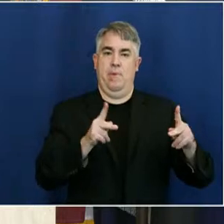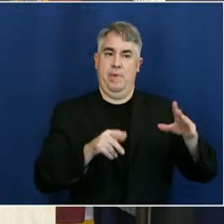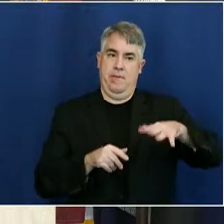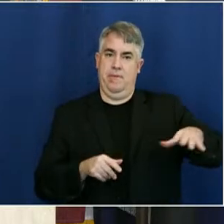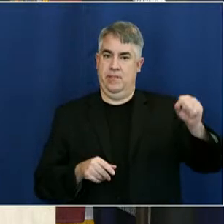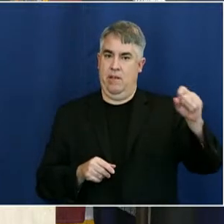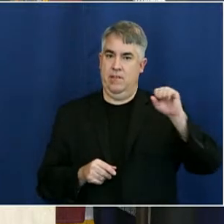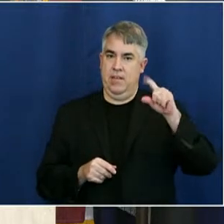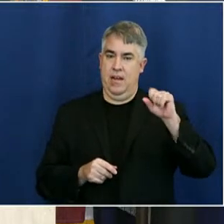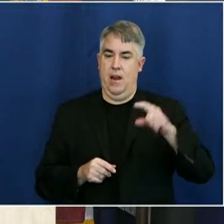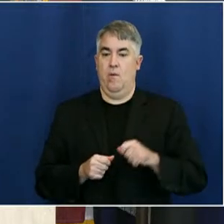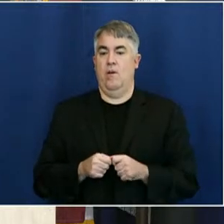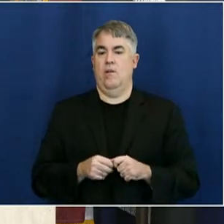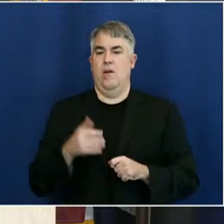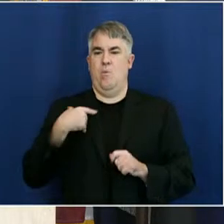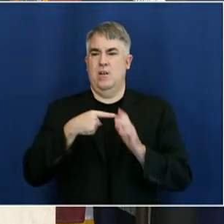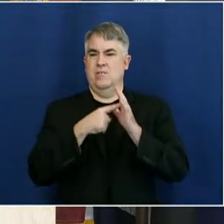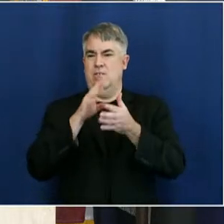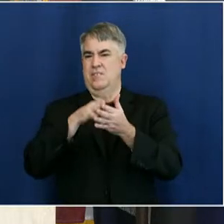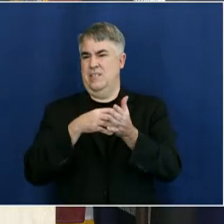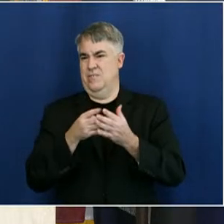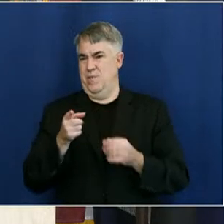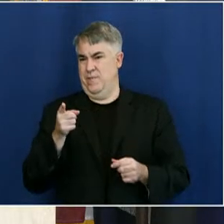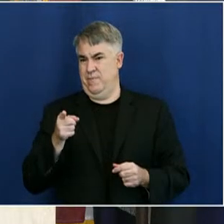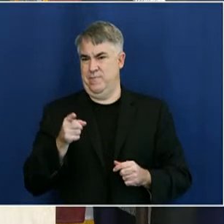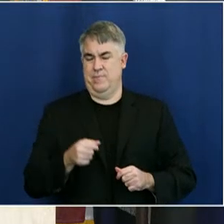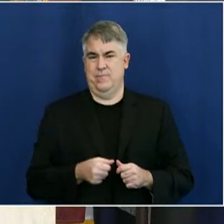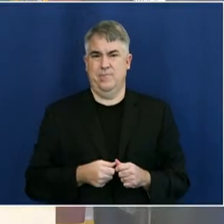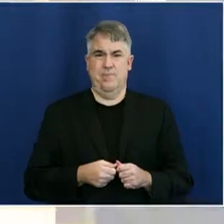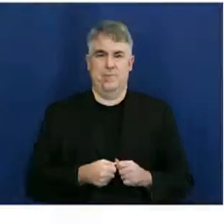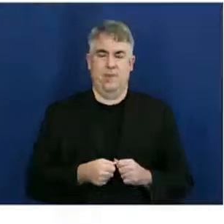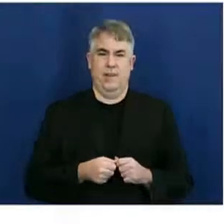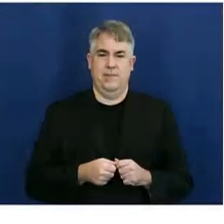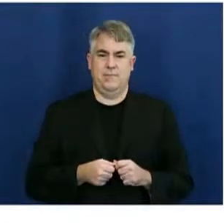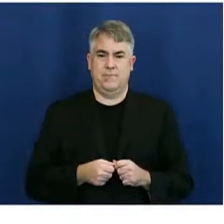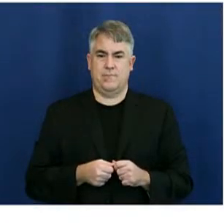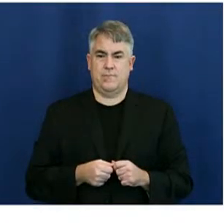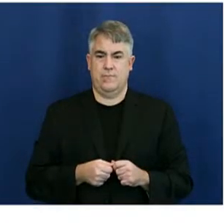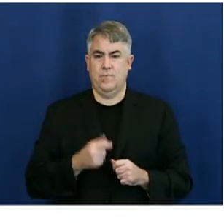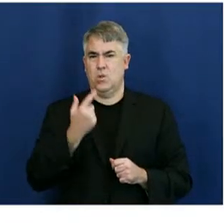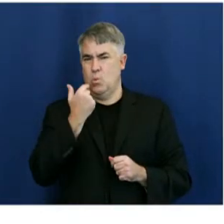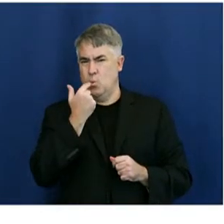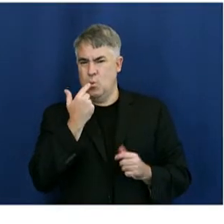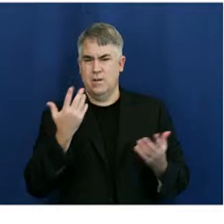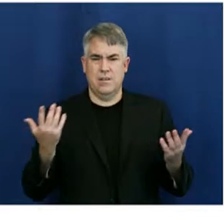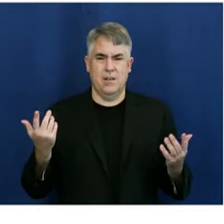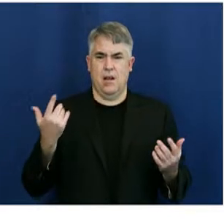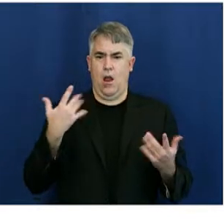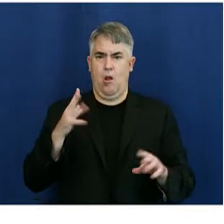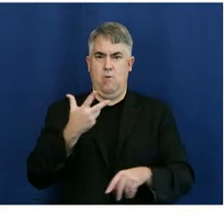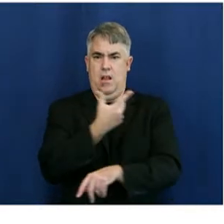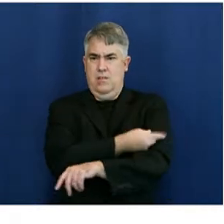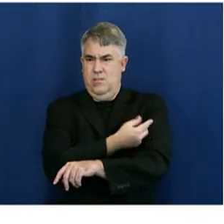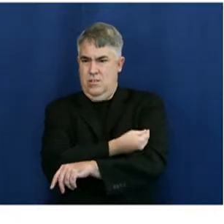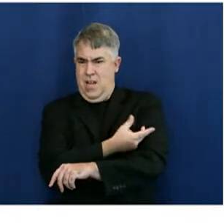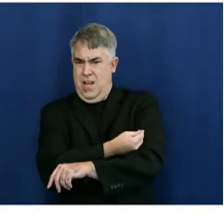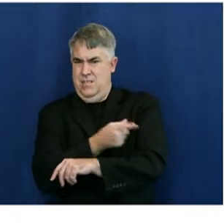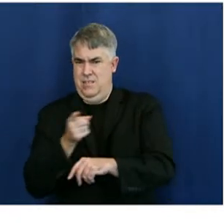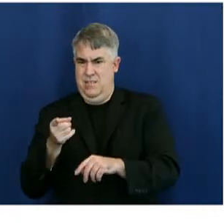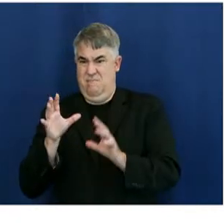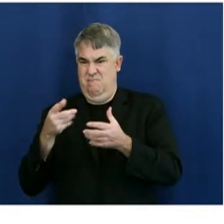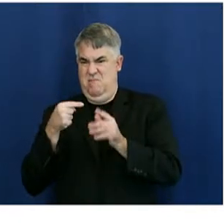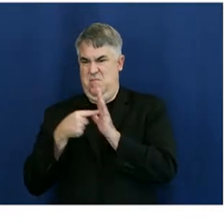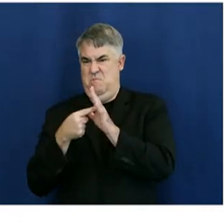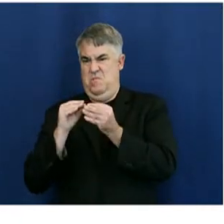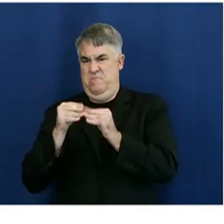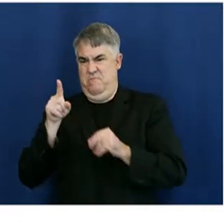the chart that specifically identifies individuals who received COVID-19 vaccine and where we're at. And so as you can